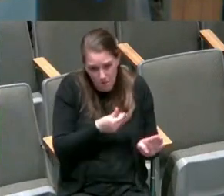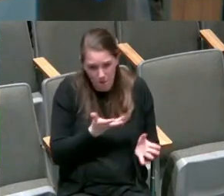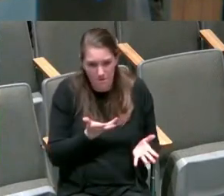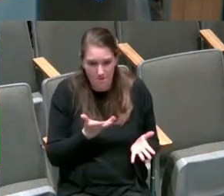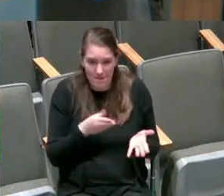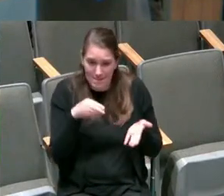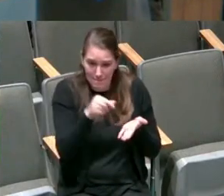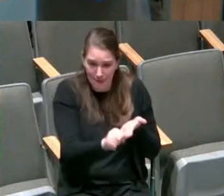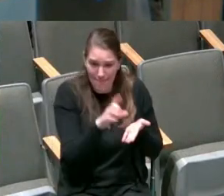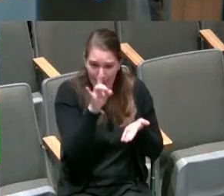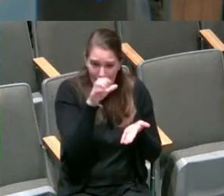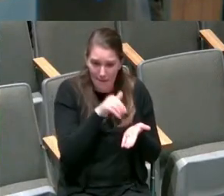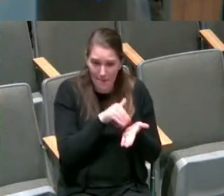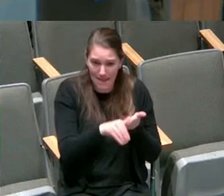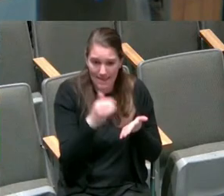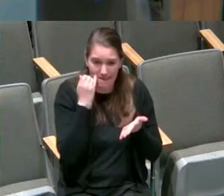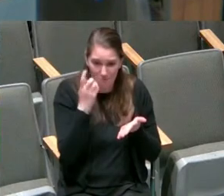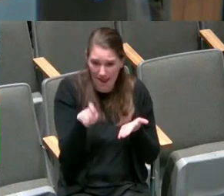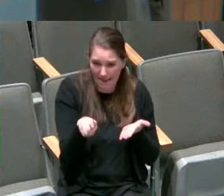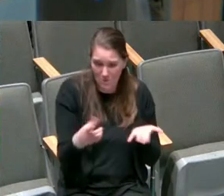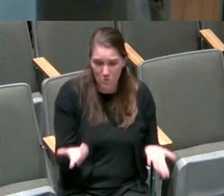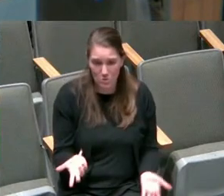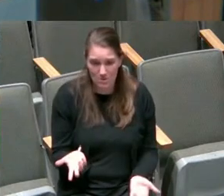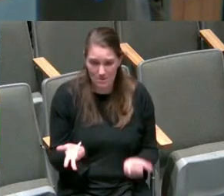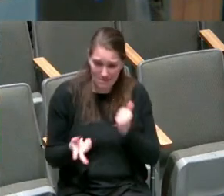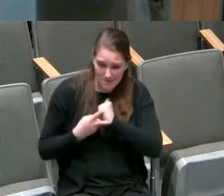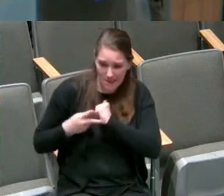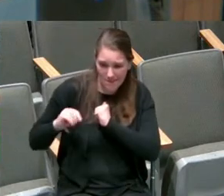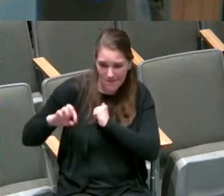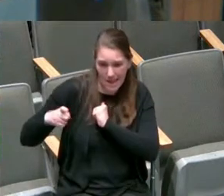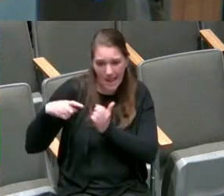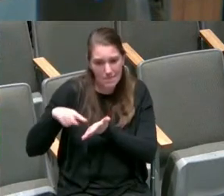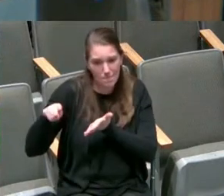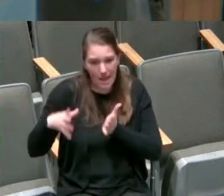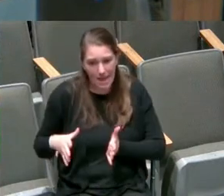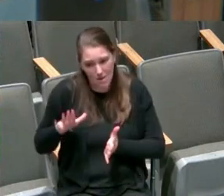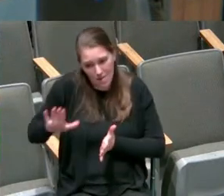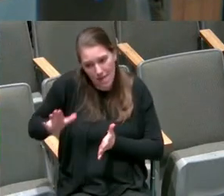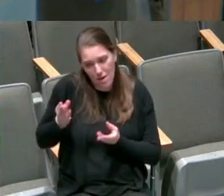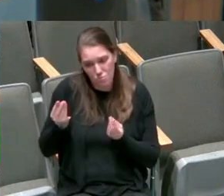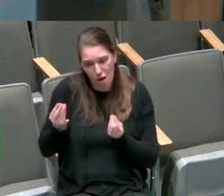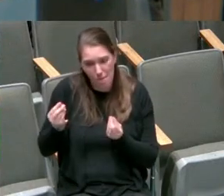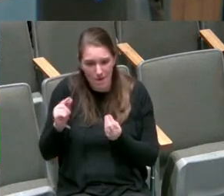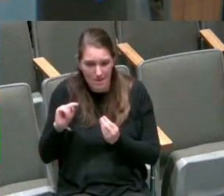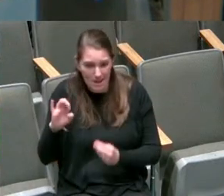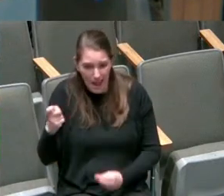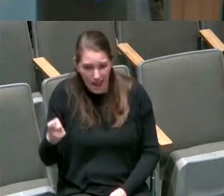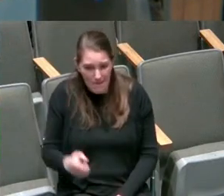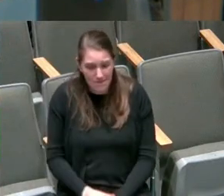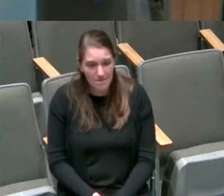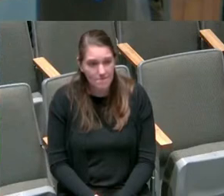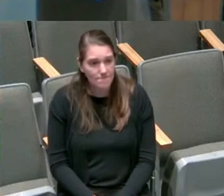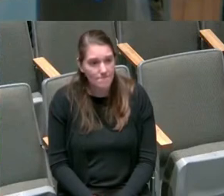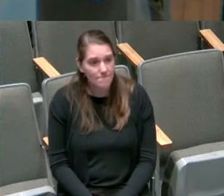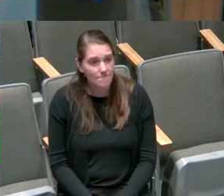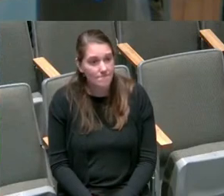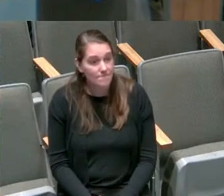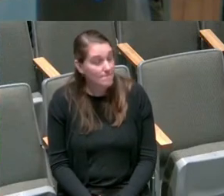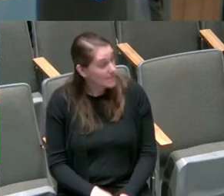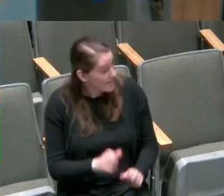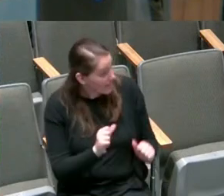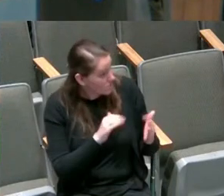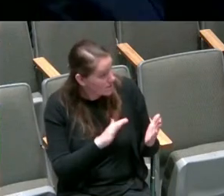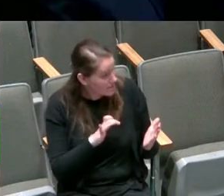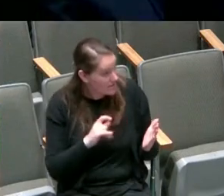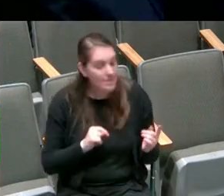let's spend the 8 million if we have to and save the taxpayer some money on their property taxes can can you address